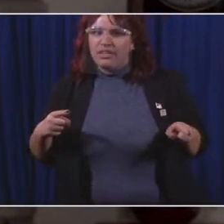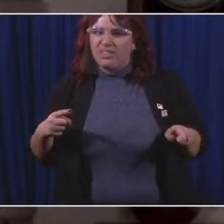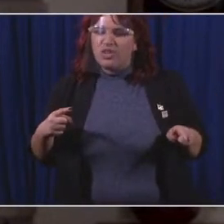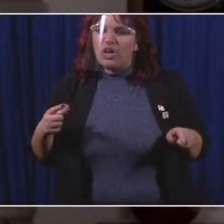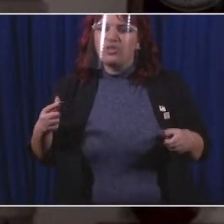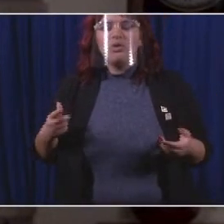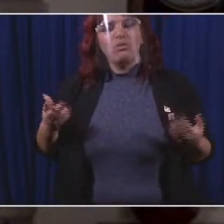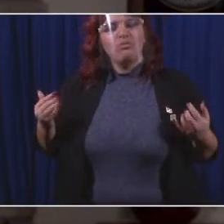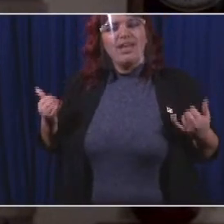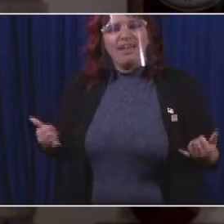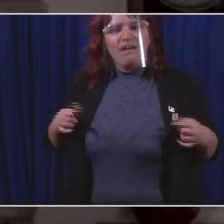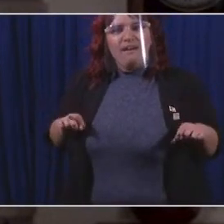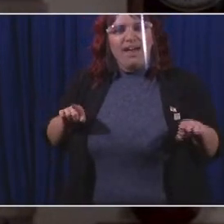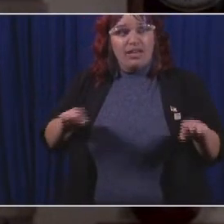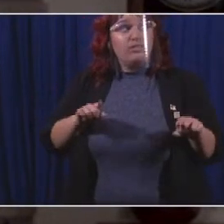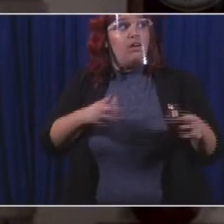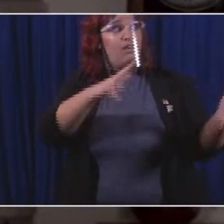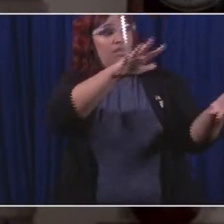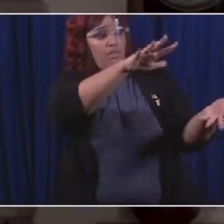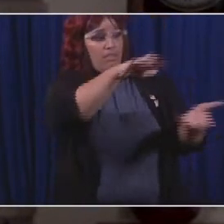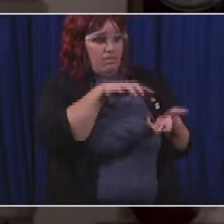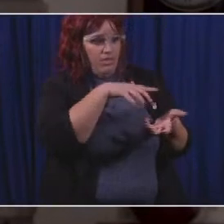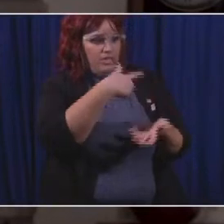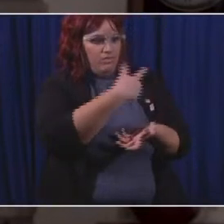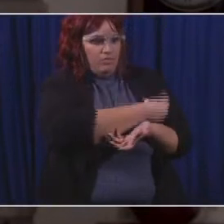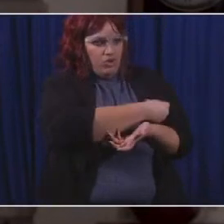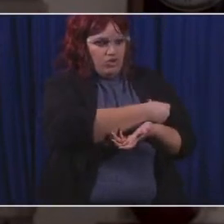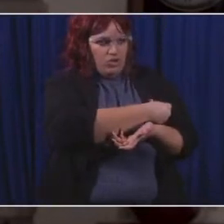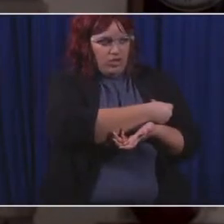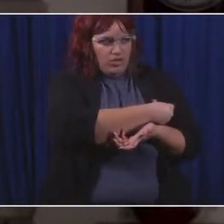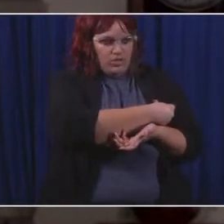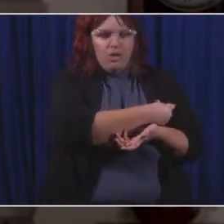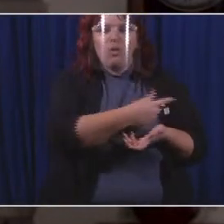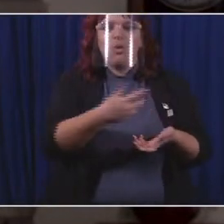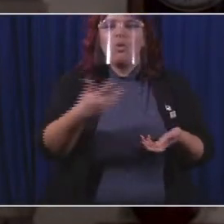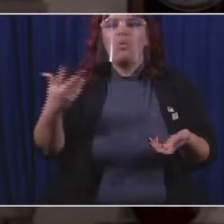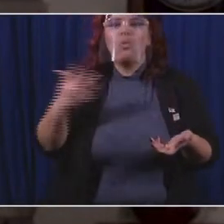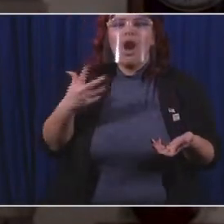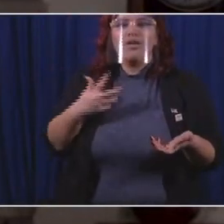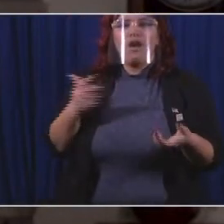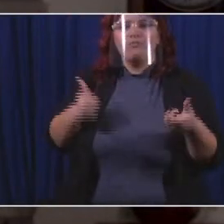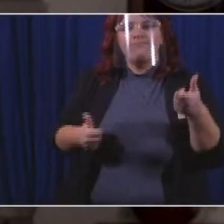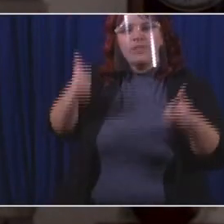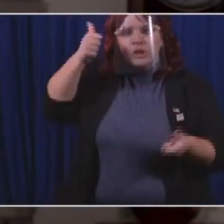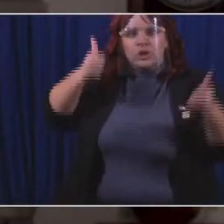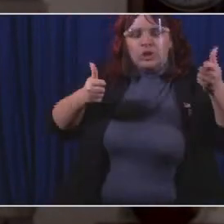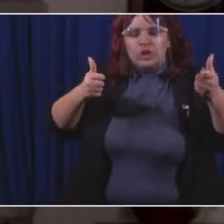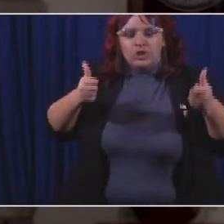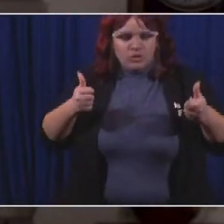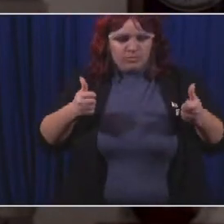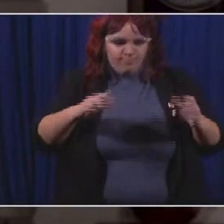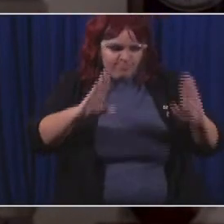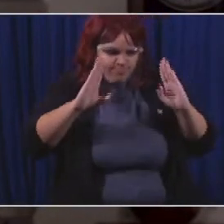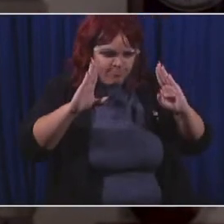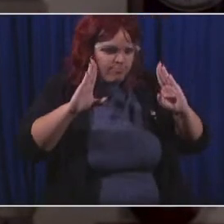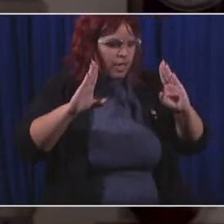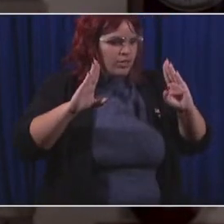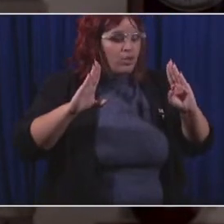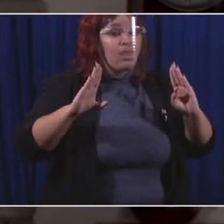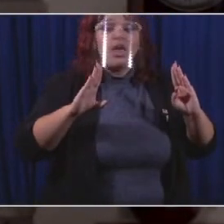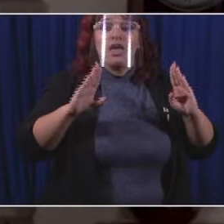phase one, to sort of what kind of lessons do you want to learn from this initial rollout to avoid any potential missteps